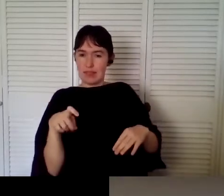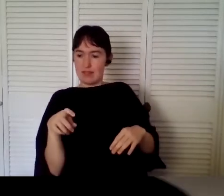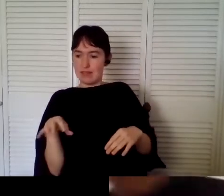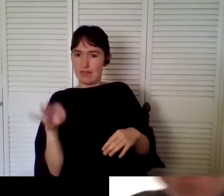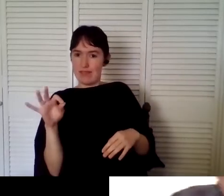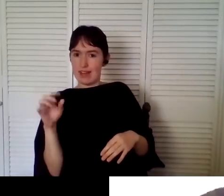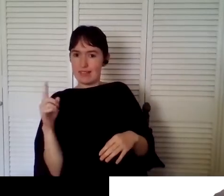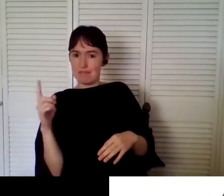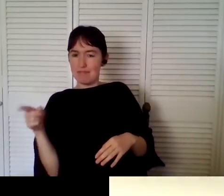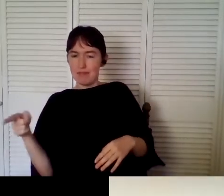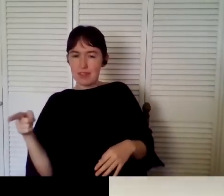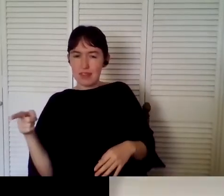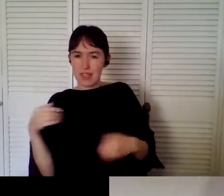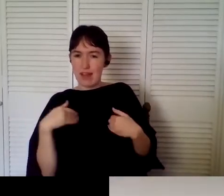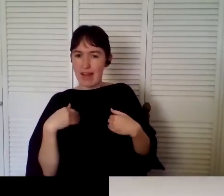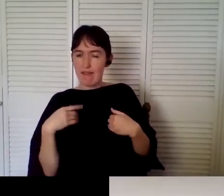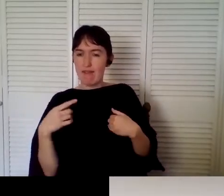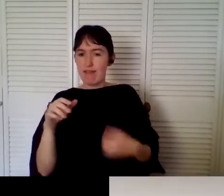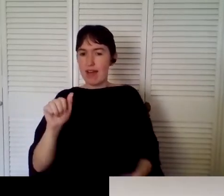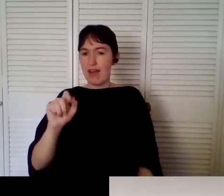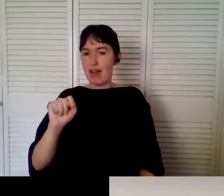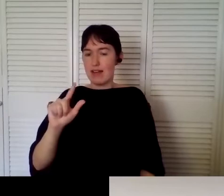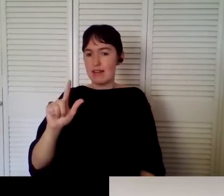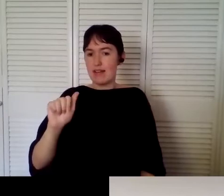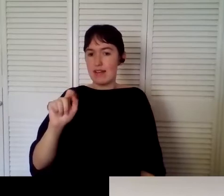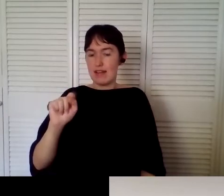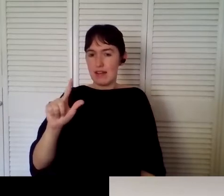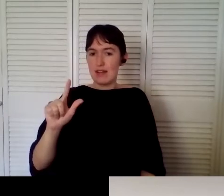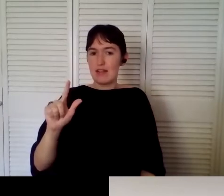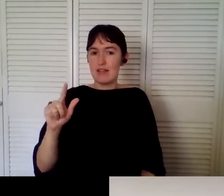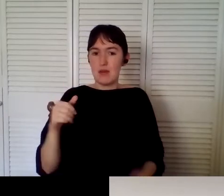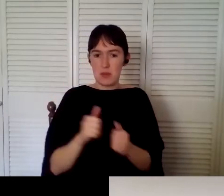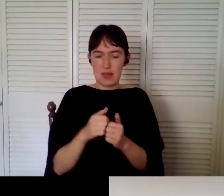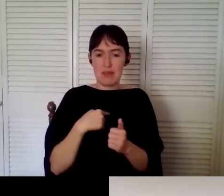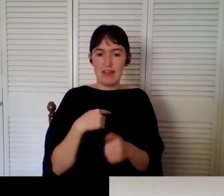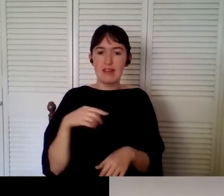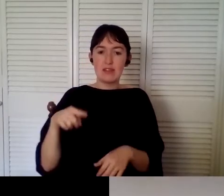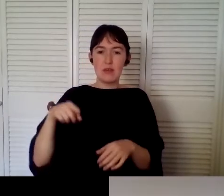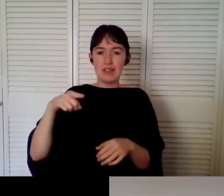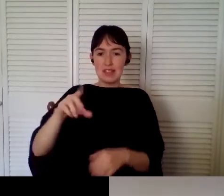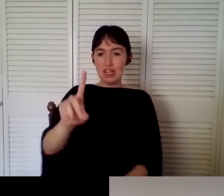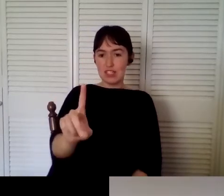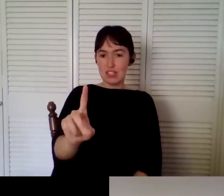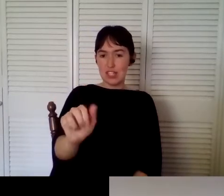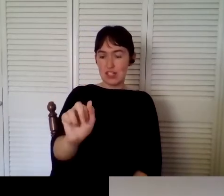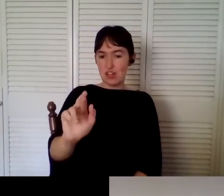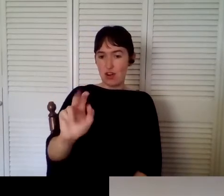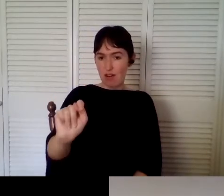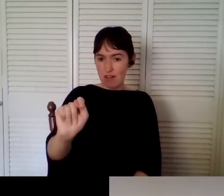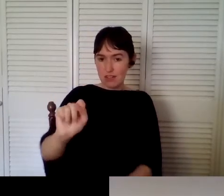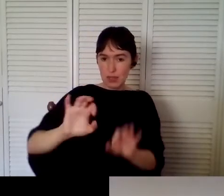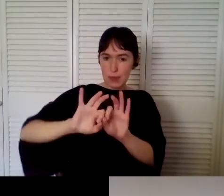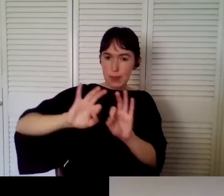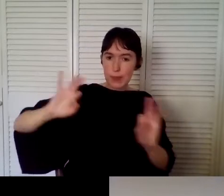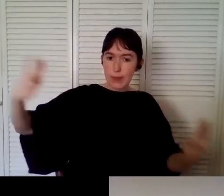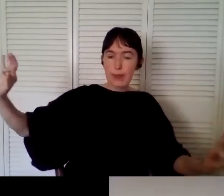an atlatl dart with me. Cool. So, this is an atlatl dart. It's not going to fit in the whole frame, but it's 6 feet long.